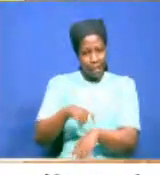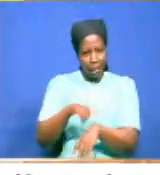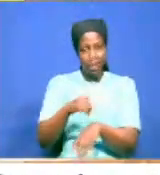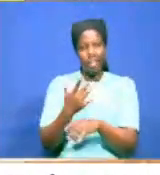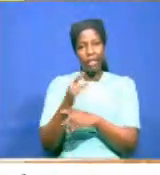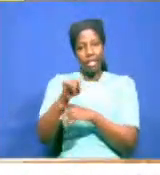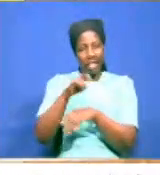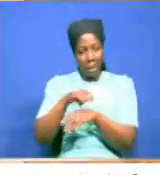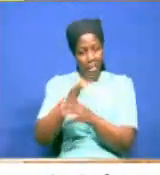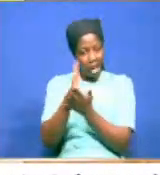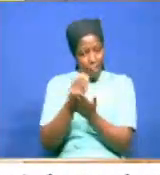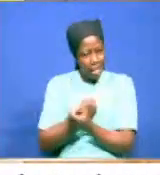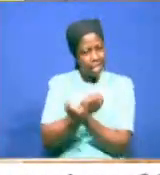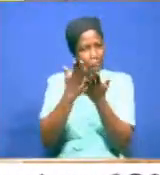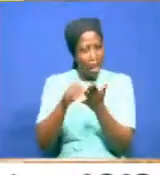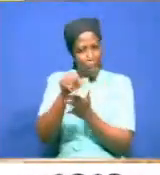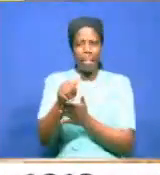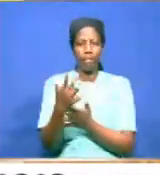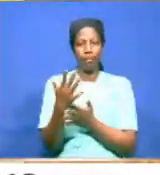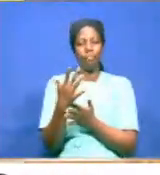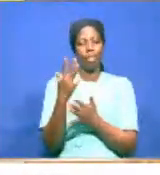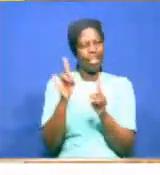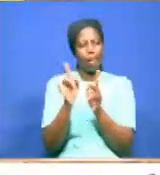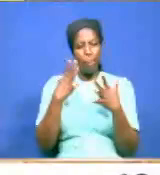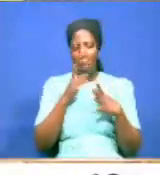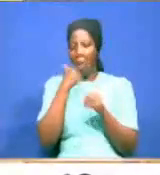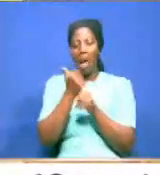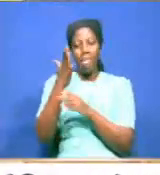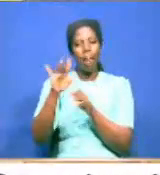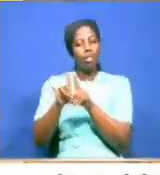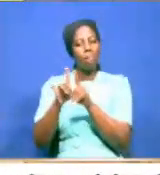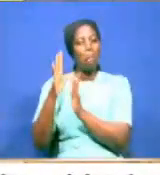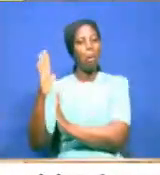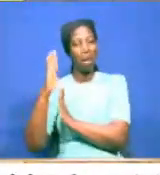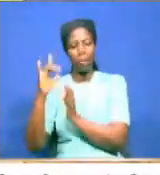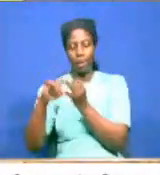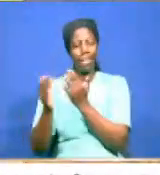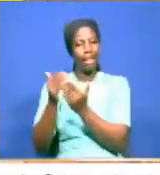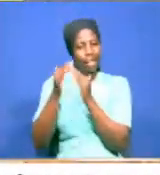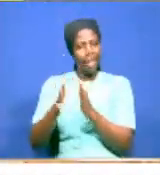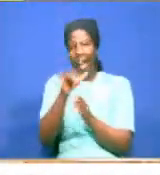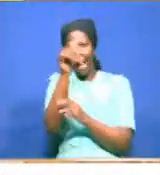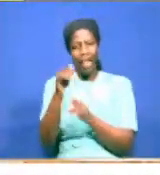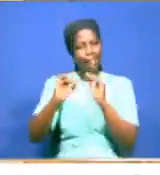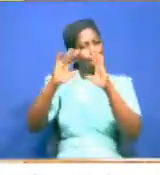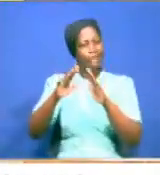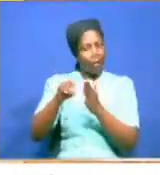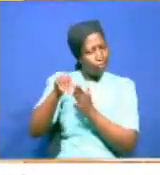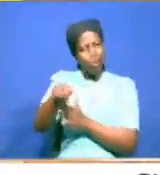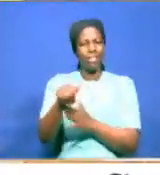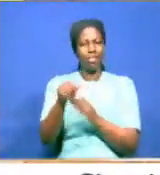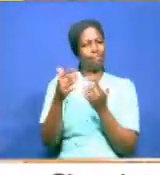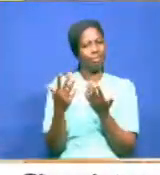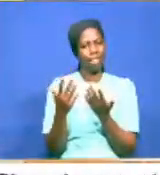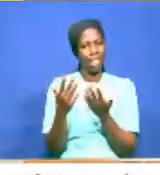that those suppliers are paid. Mm-hmm. So that even those who are working there as watchmen, as caretakers, the shadow teachers mm-hmm. are actually paid. Because it's